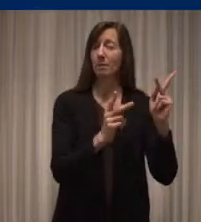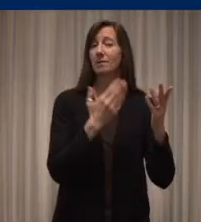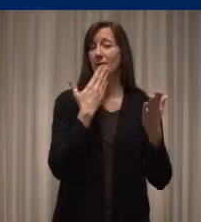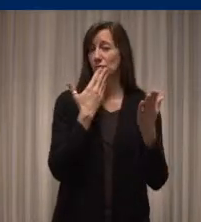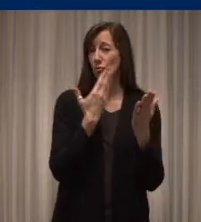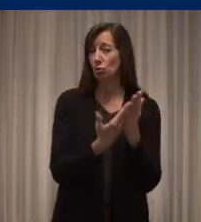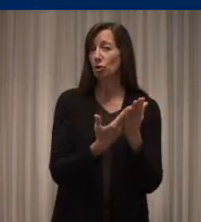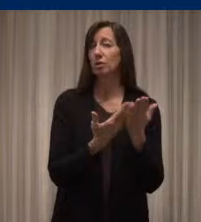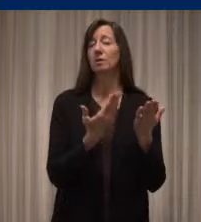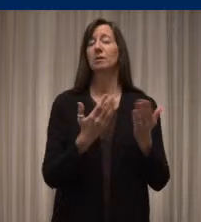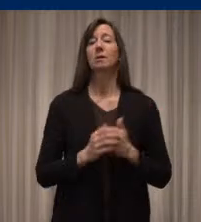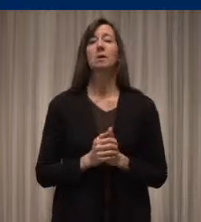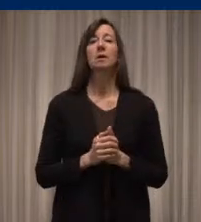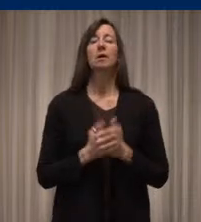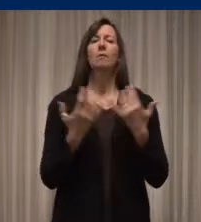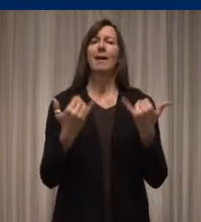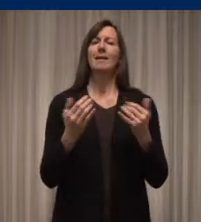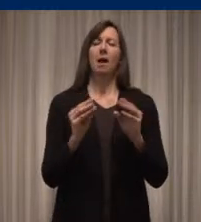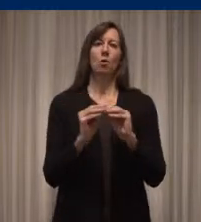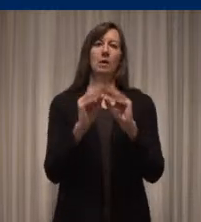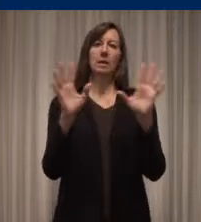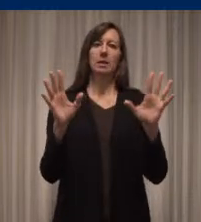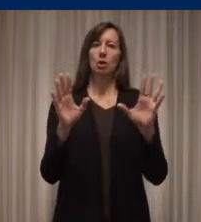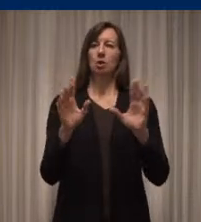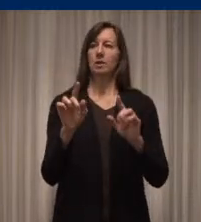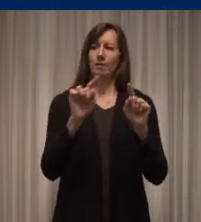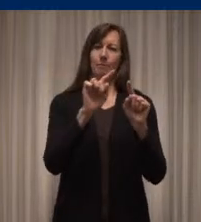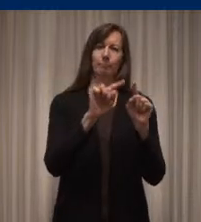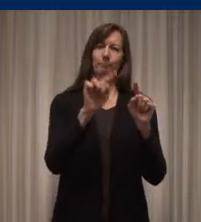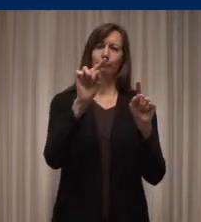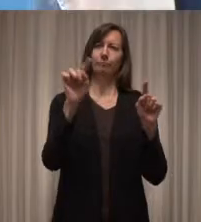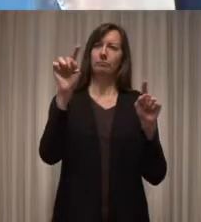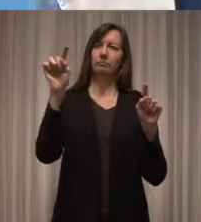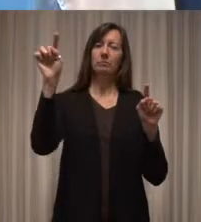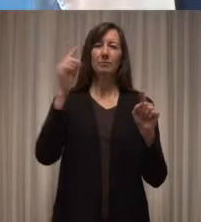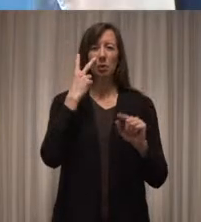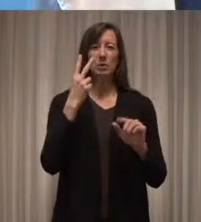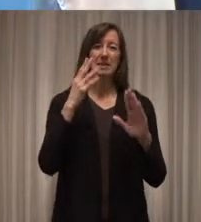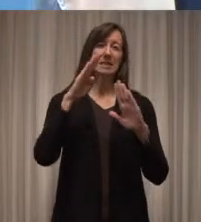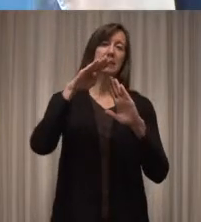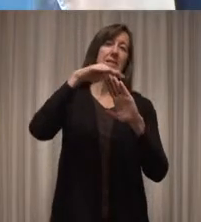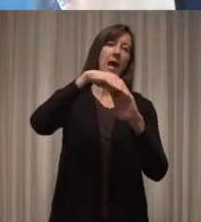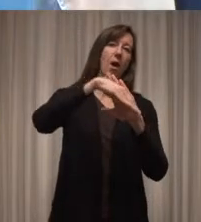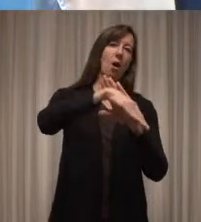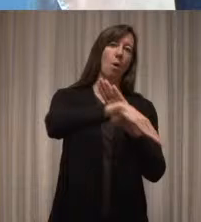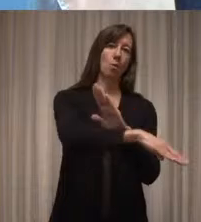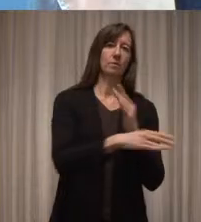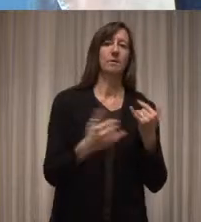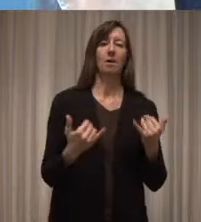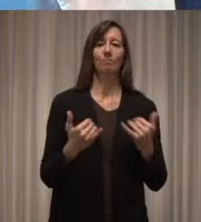downward trend in hospitalizations, which we hope and will continue to work to